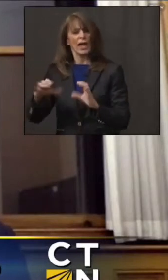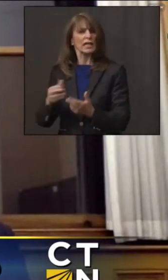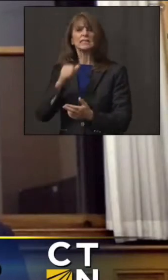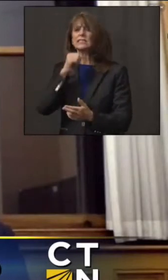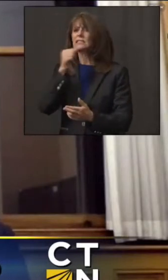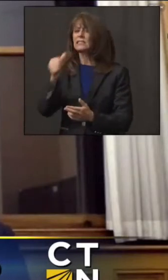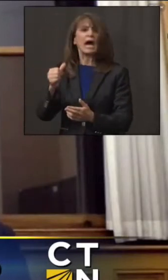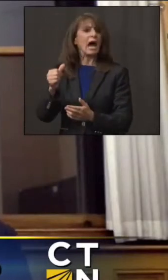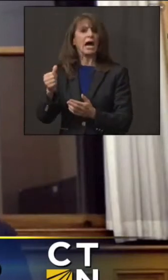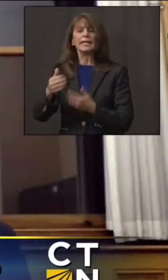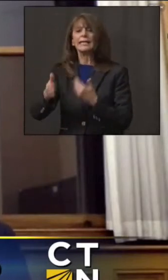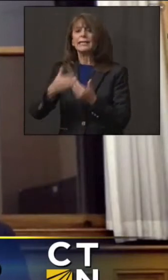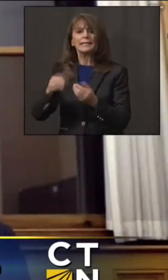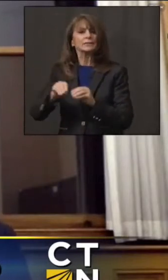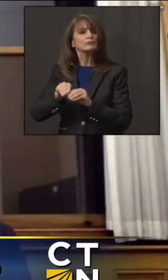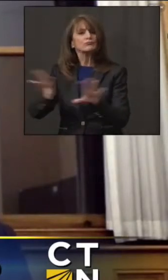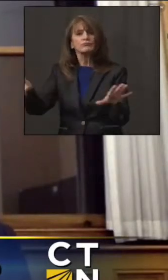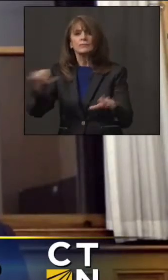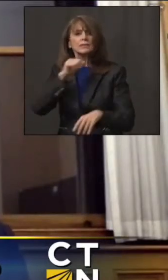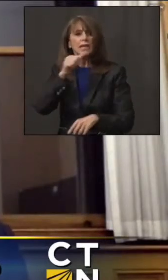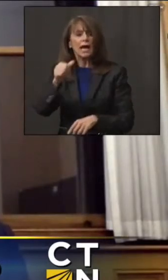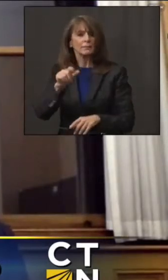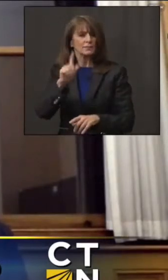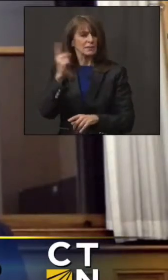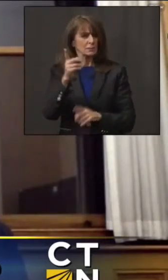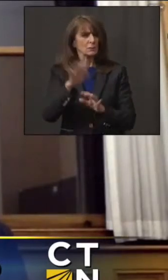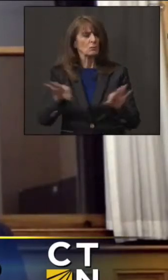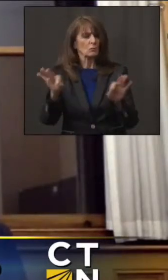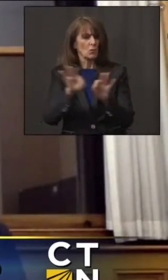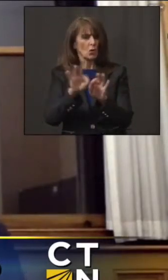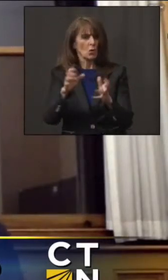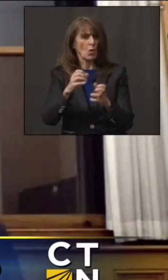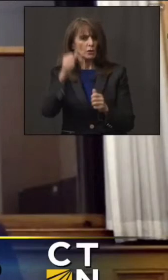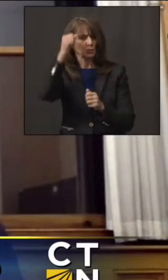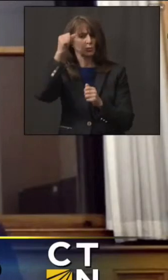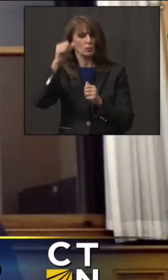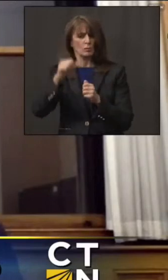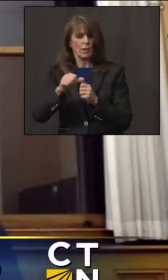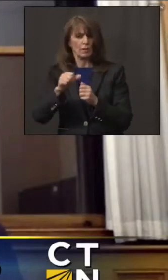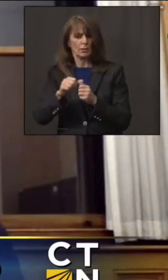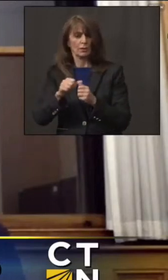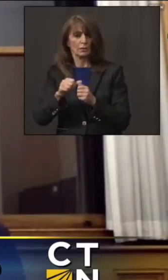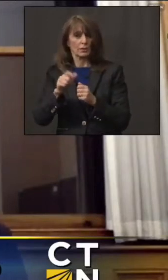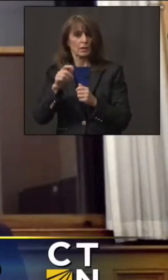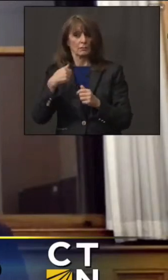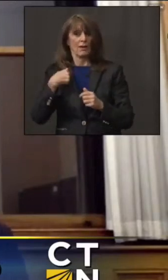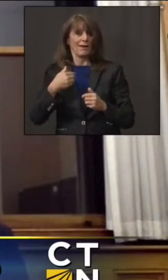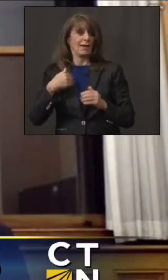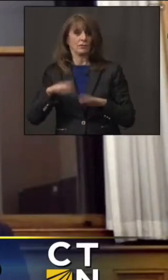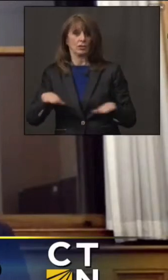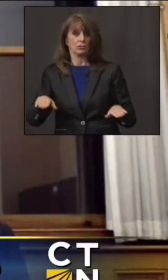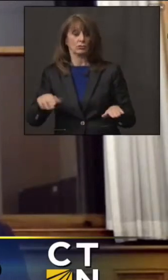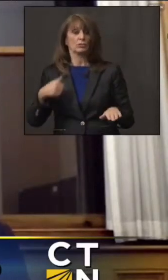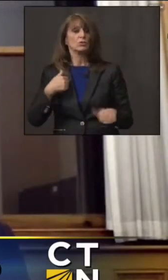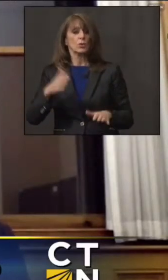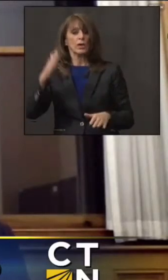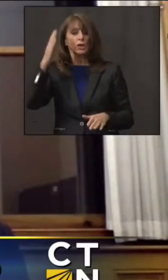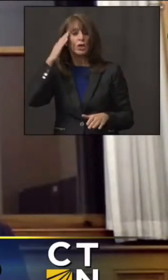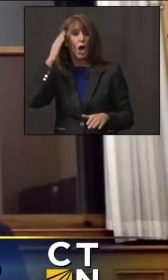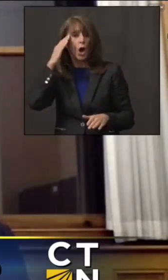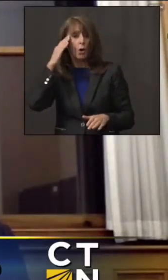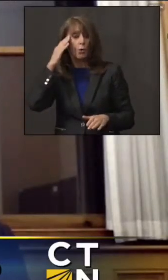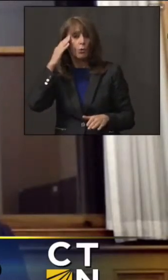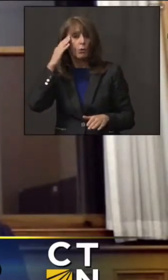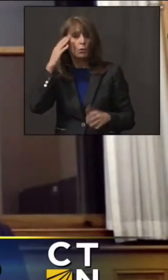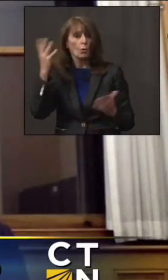of transmission. And the key factor there to keep in mind, and I've got 2 school-age kids, all of us who have kids know that the big